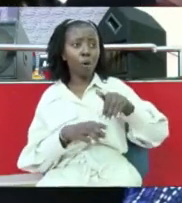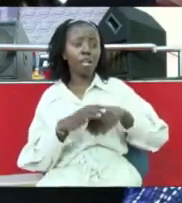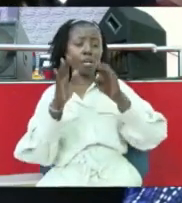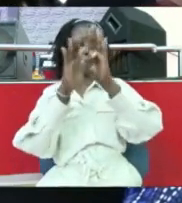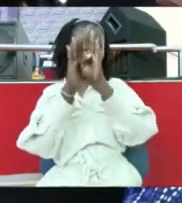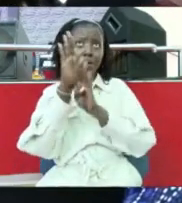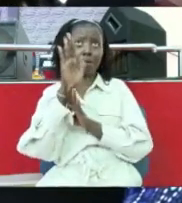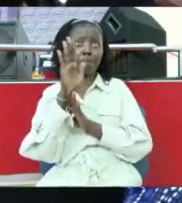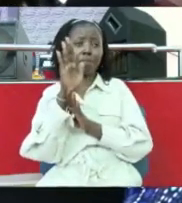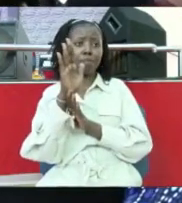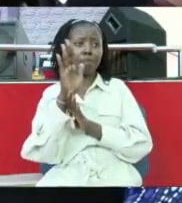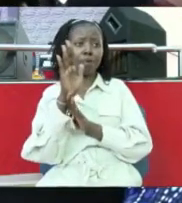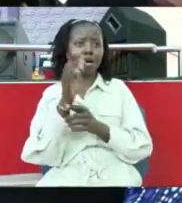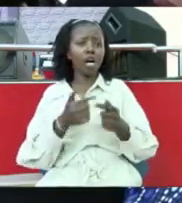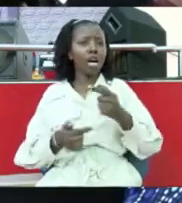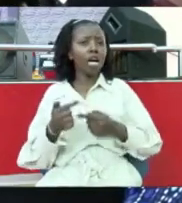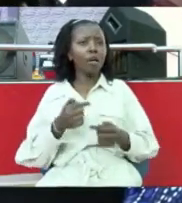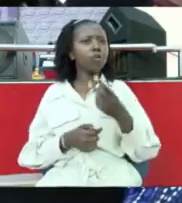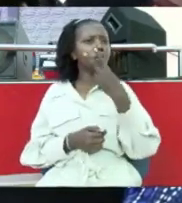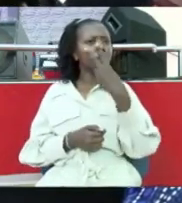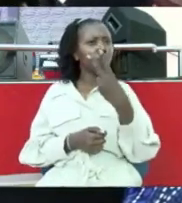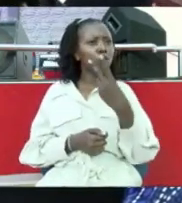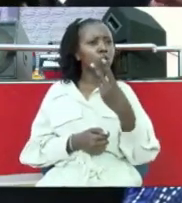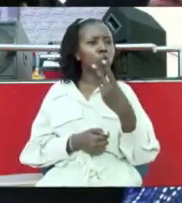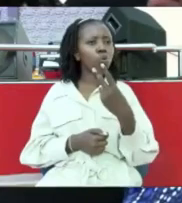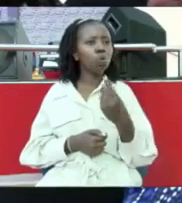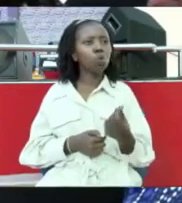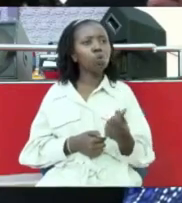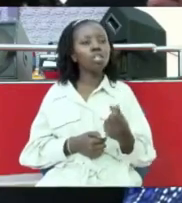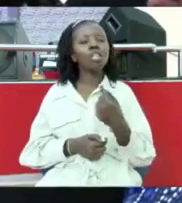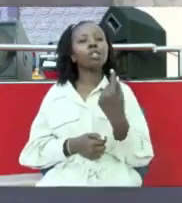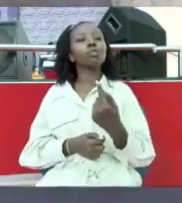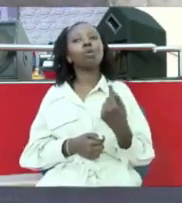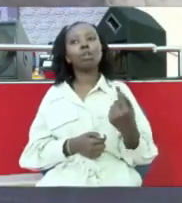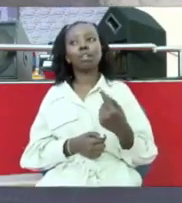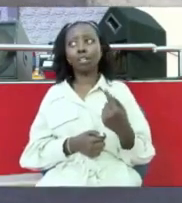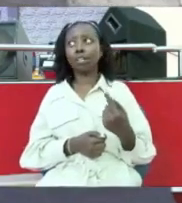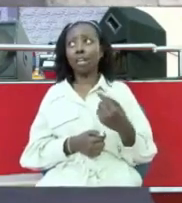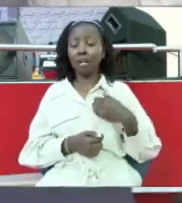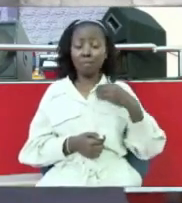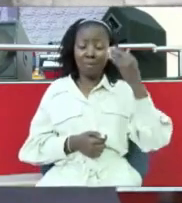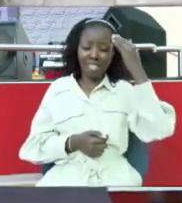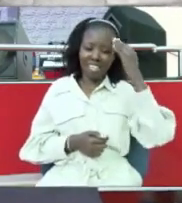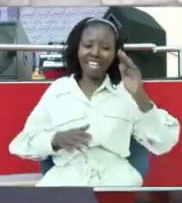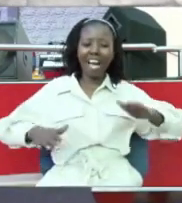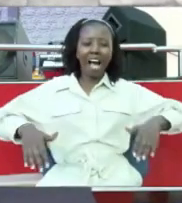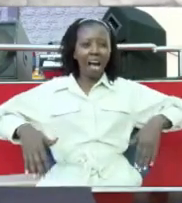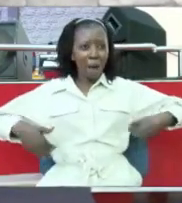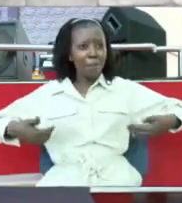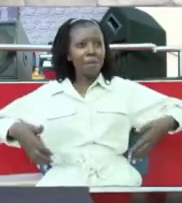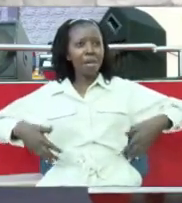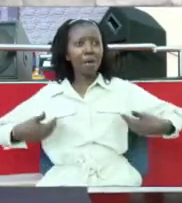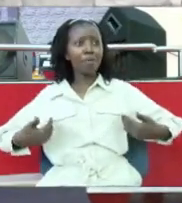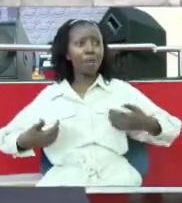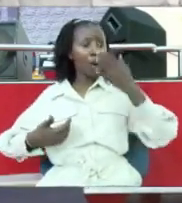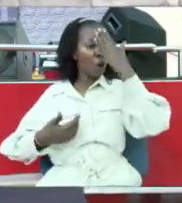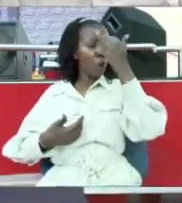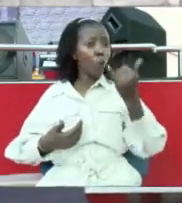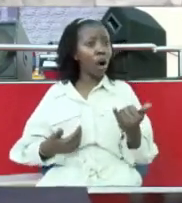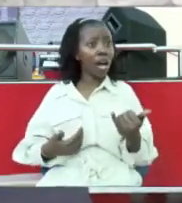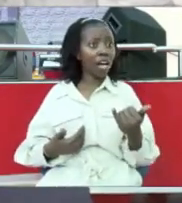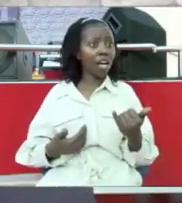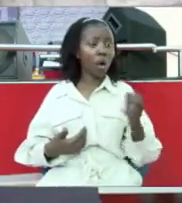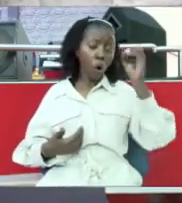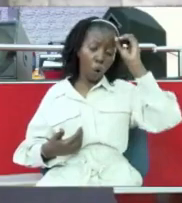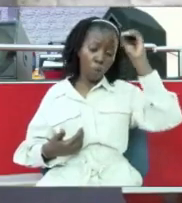katika Biblia. She came with her two copper coins. Alikuja na mapeni mawili. And I think she was so happy. Na alikuwa na furaha. Because there was an opportunity